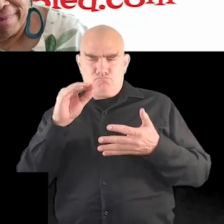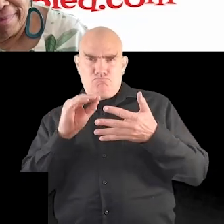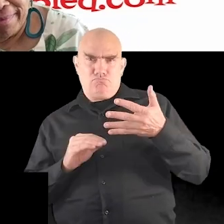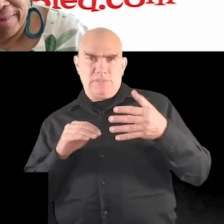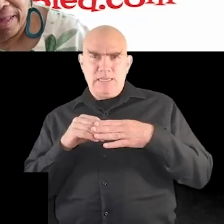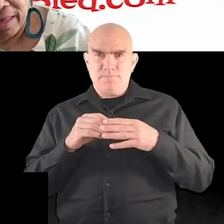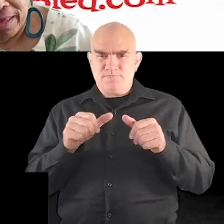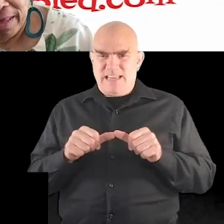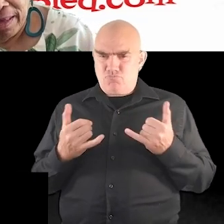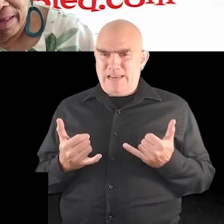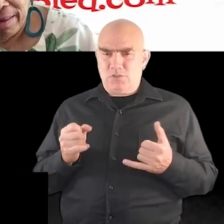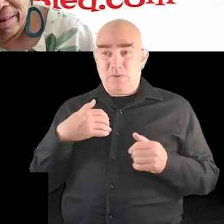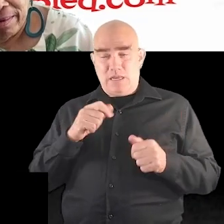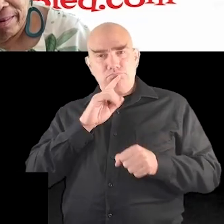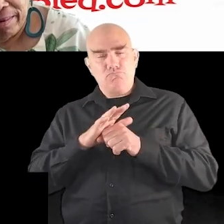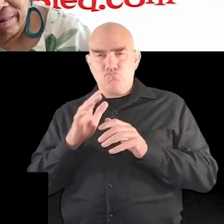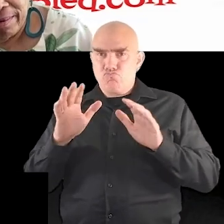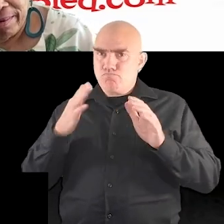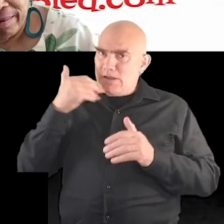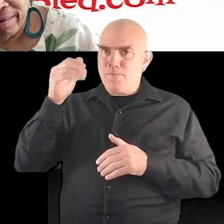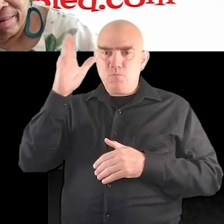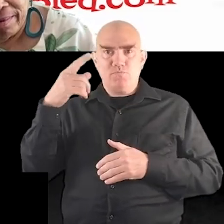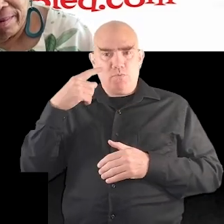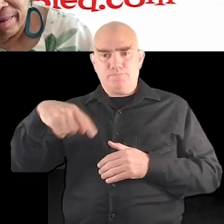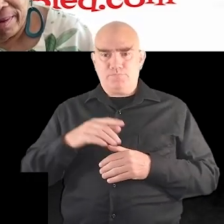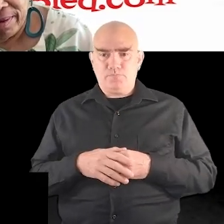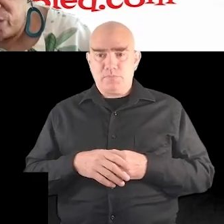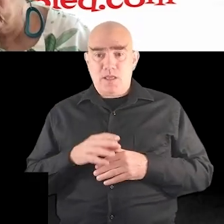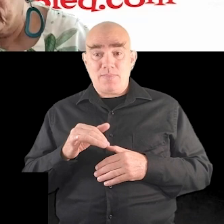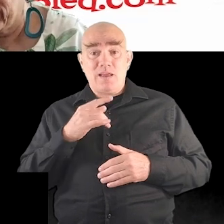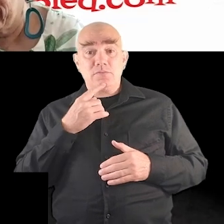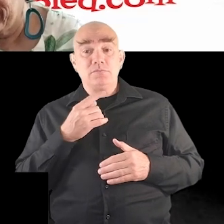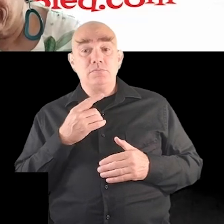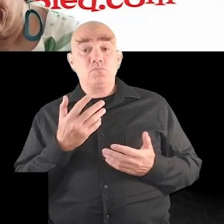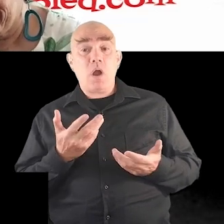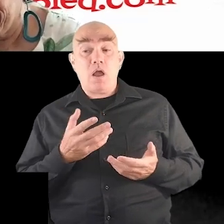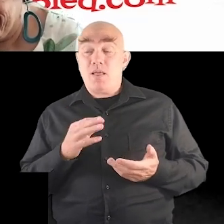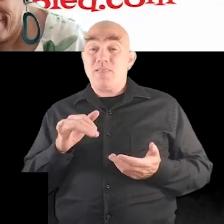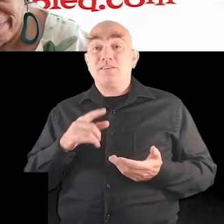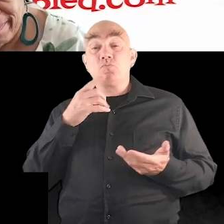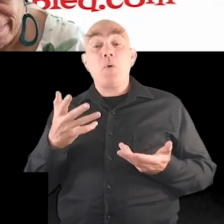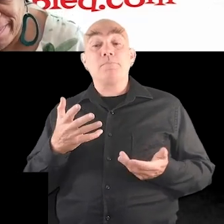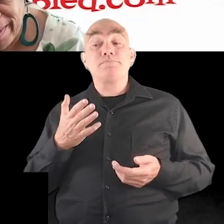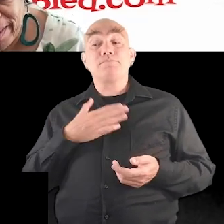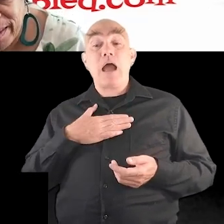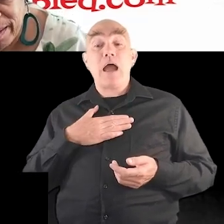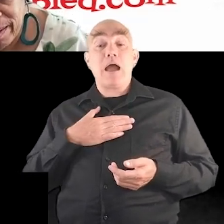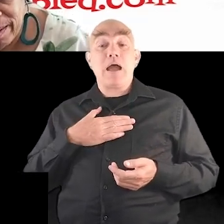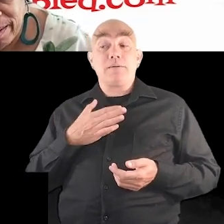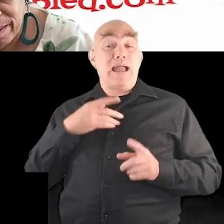right now, we can assure a much greater future. And You're that right. is what that is